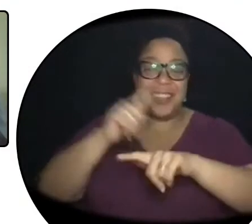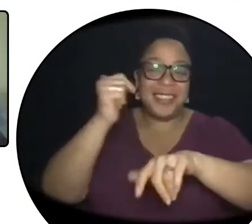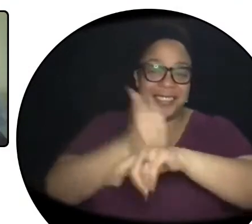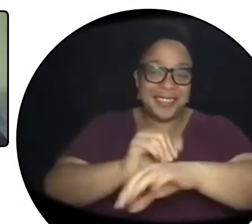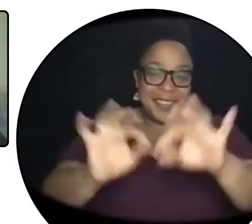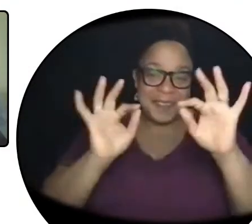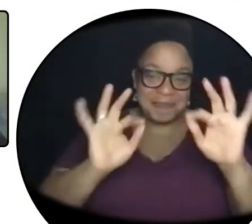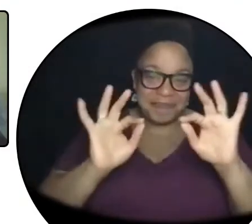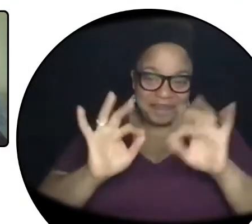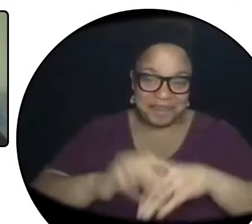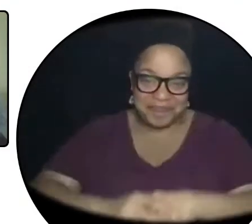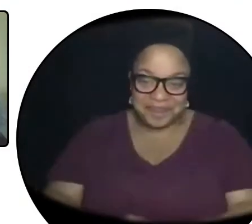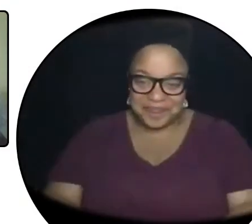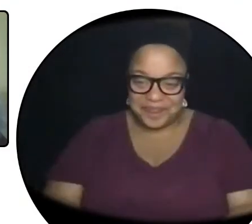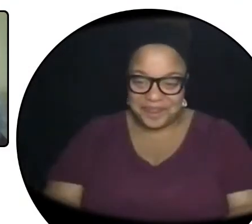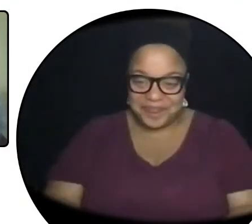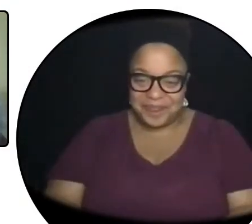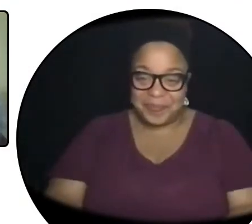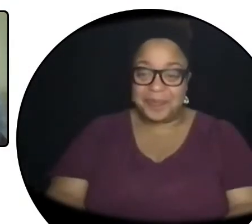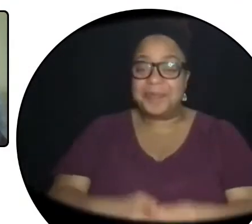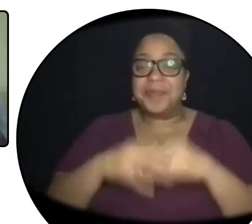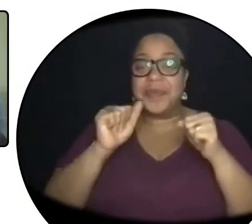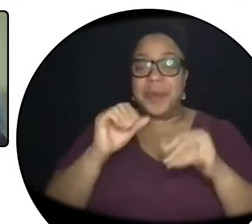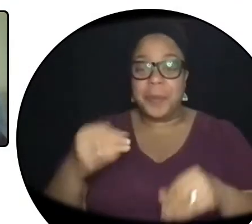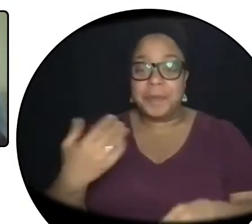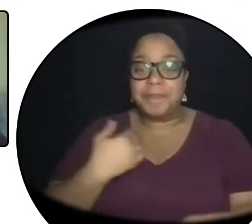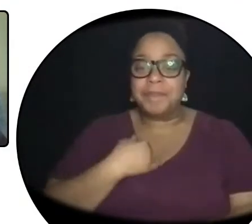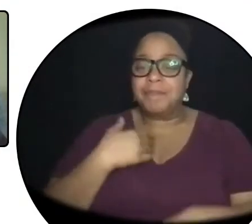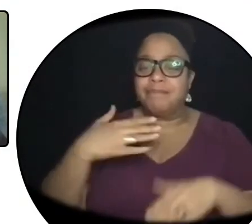answered. And so this will be a lightning round.